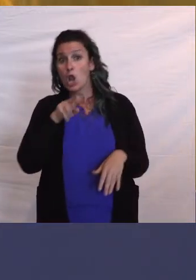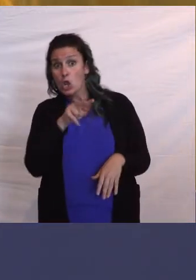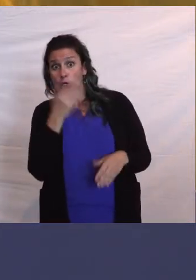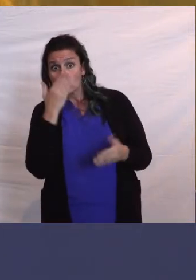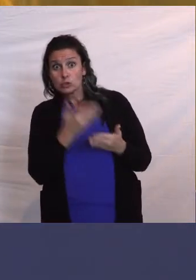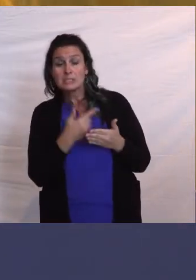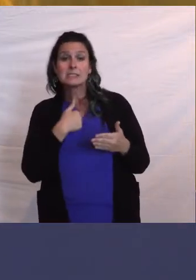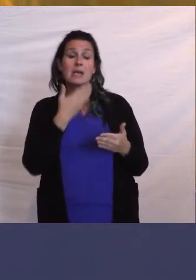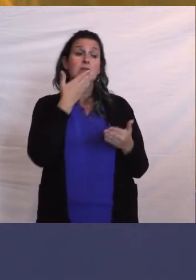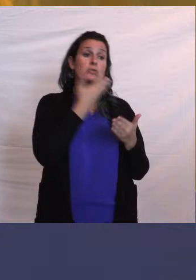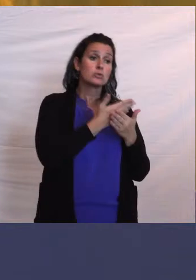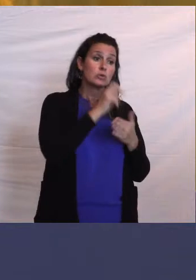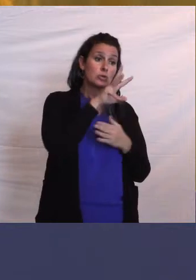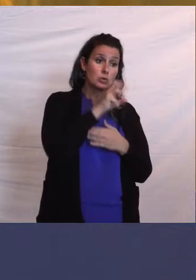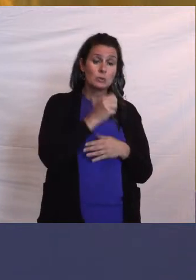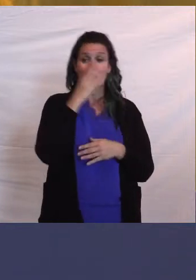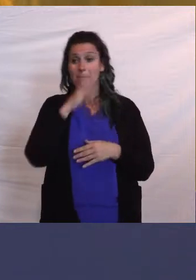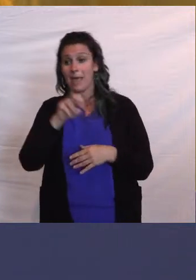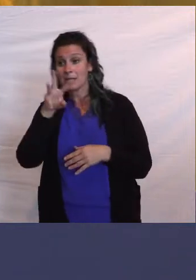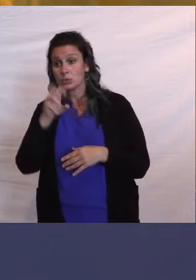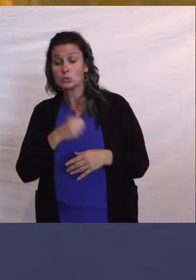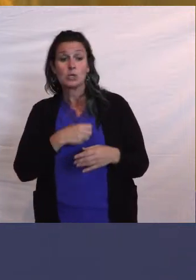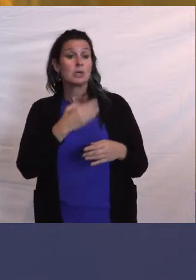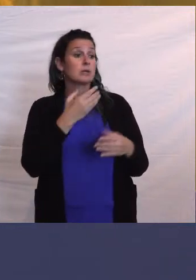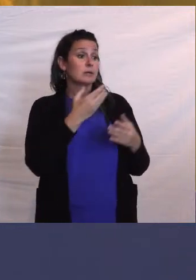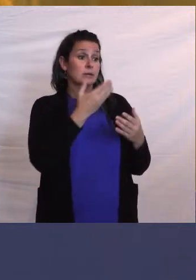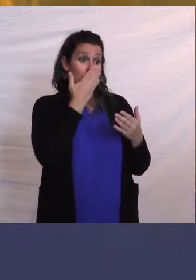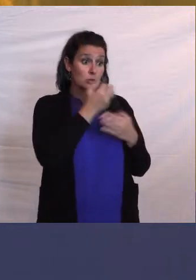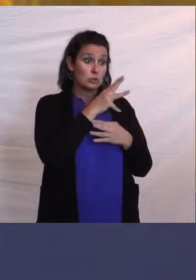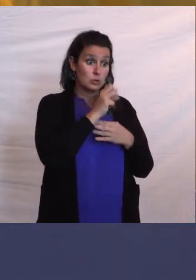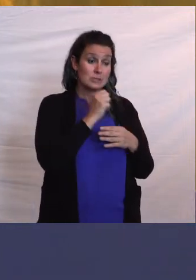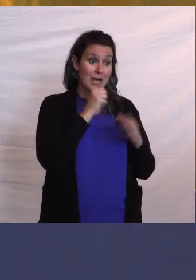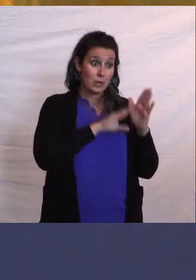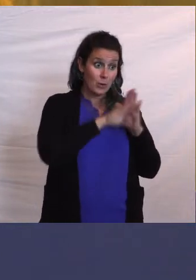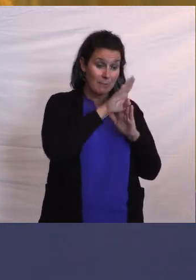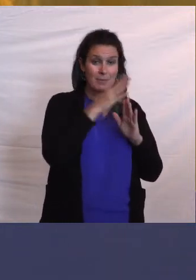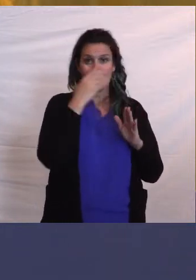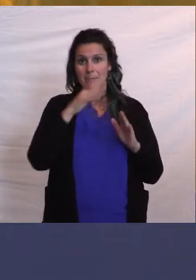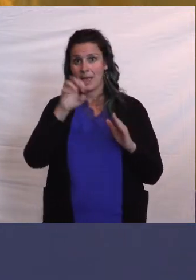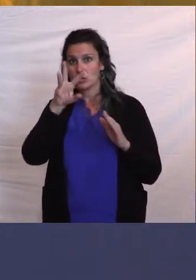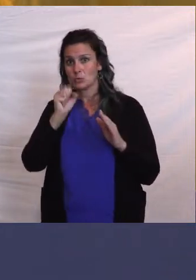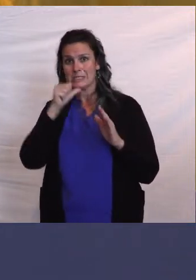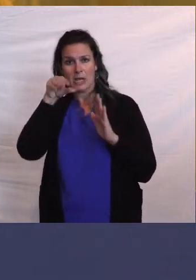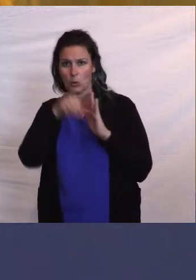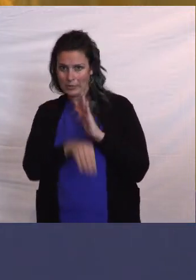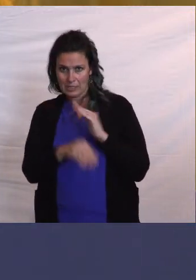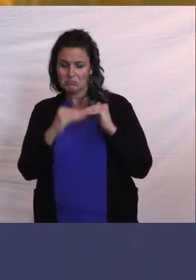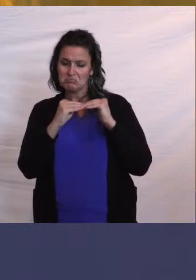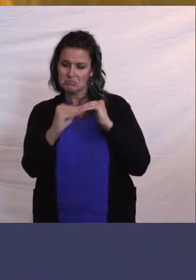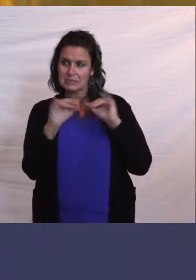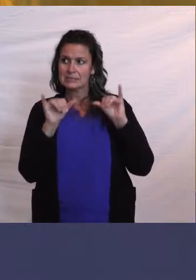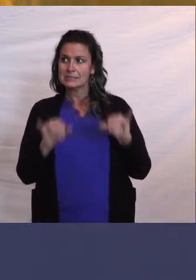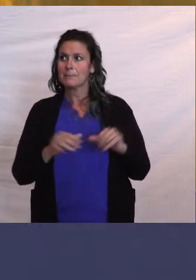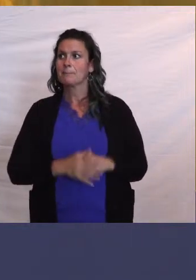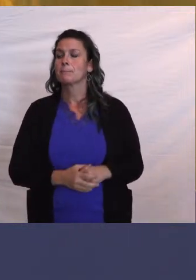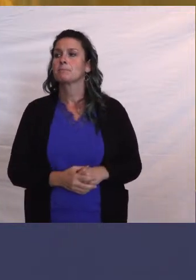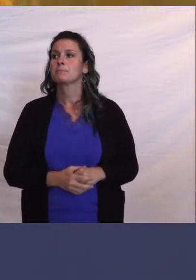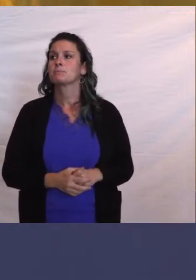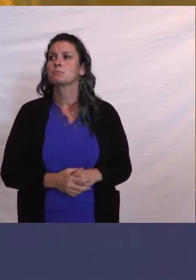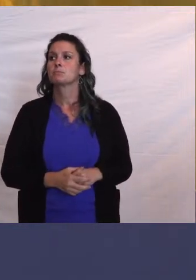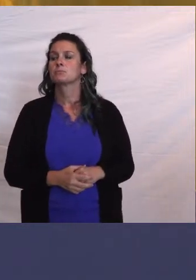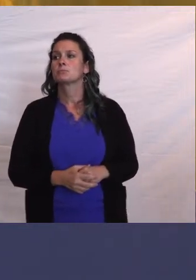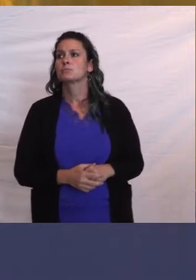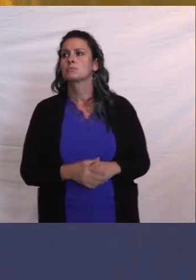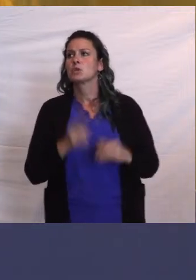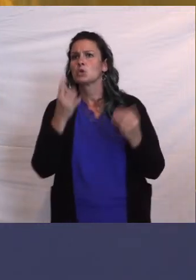news, bad news. Good news is it's not going down. I've been waiting for the same time you're waiting for. We all want that. We actually